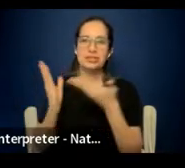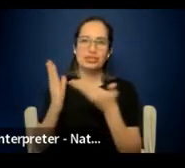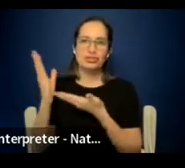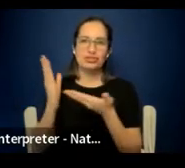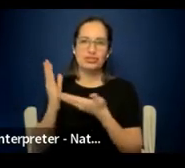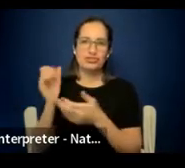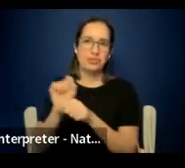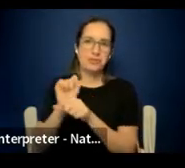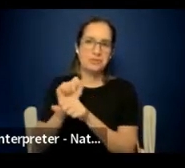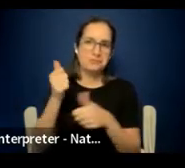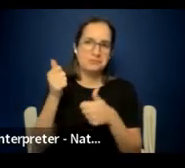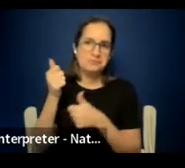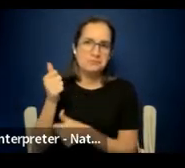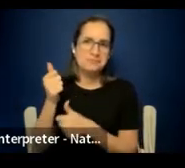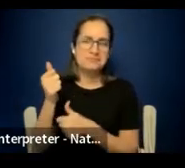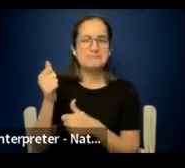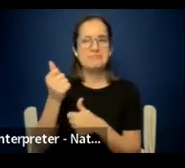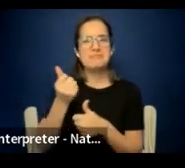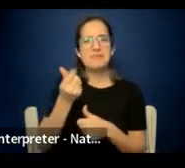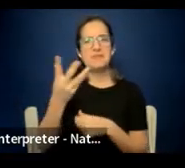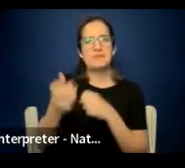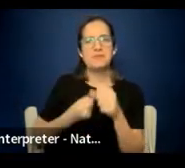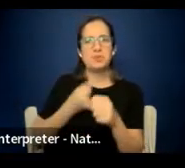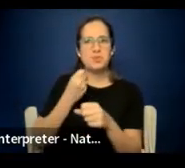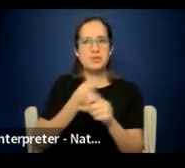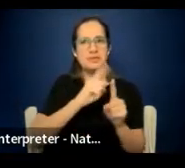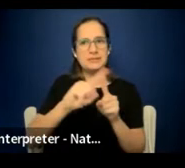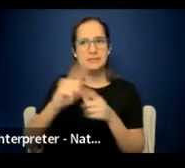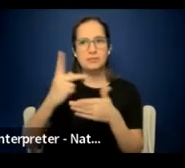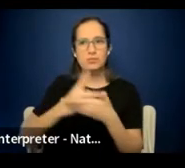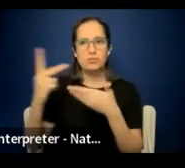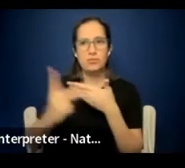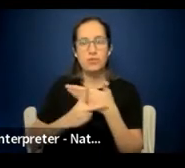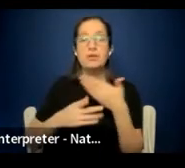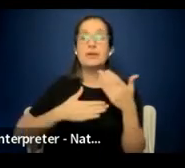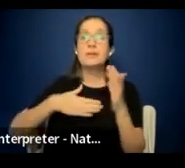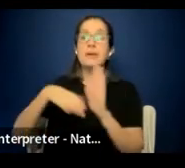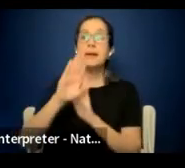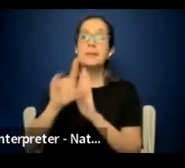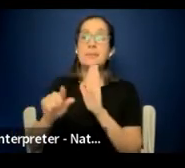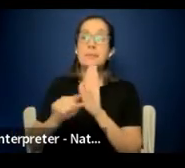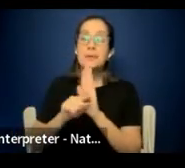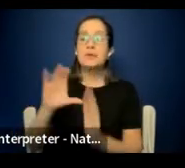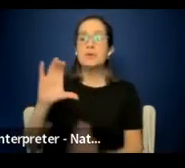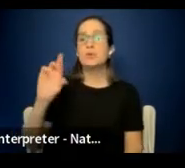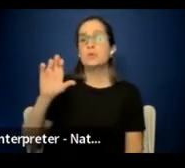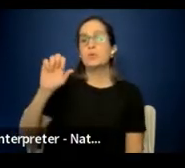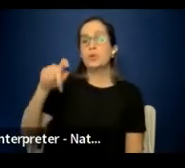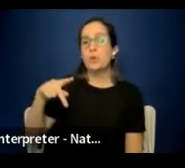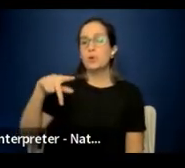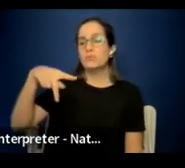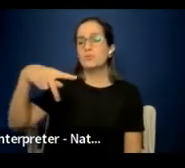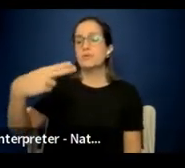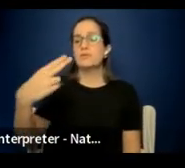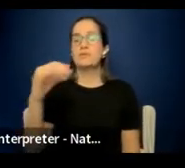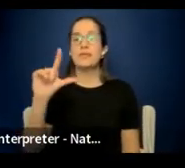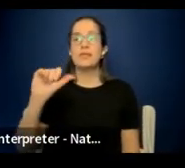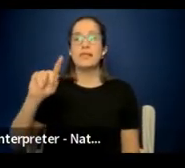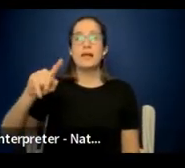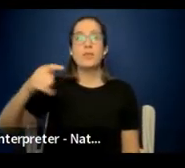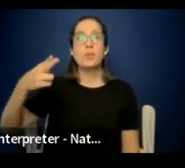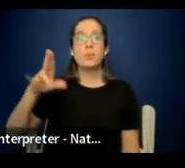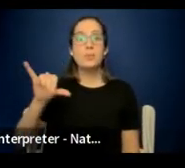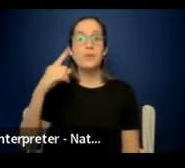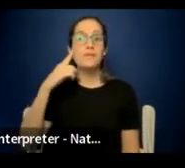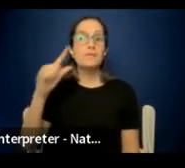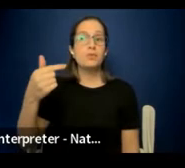few programs over the past few years. My background is primarily in corporate philanthropy, both grant making as well